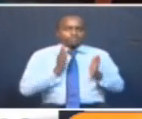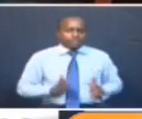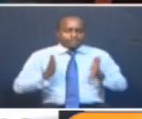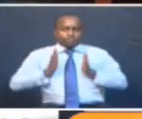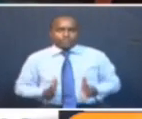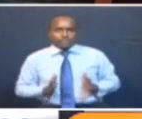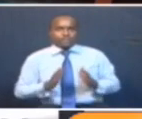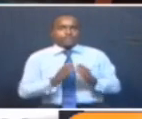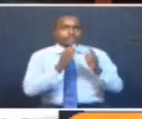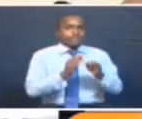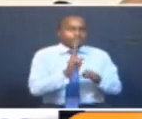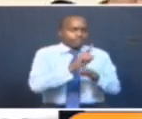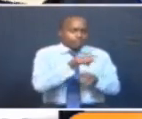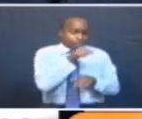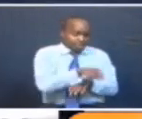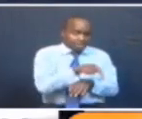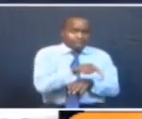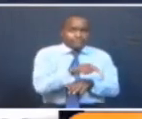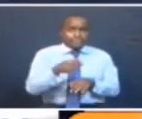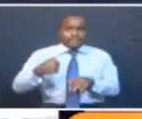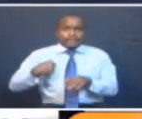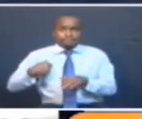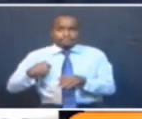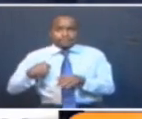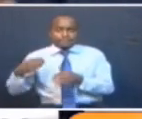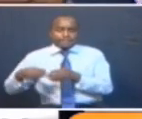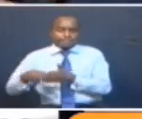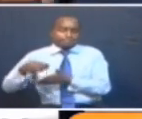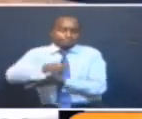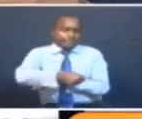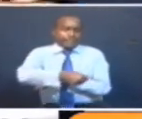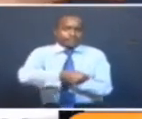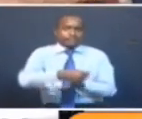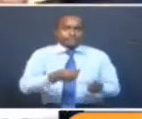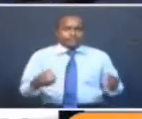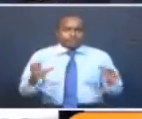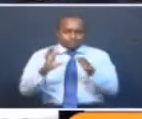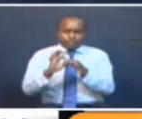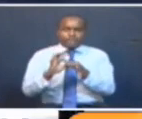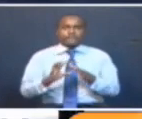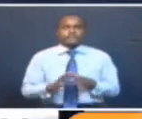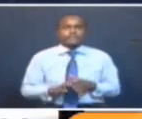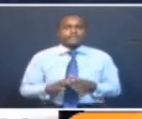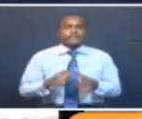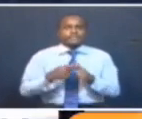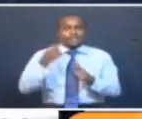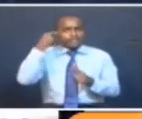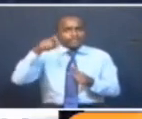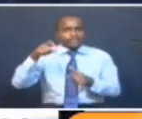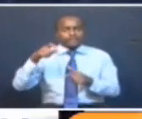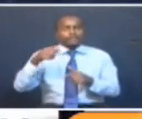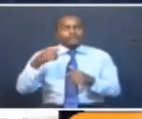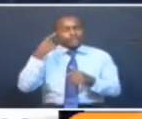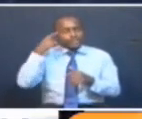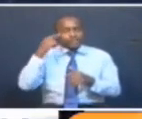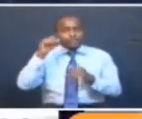if you are a user of this product and I'm a consumer of that product, let's leave it to them. I think then you can build. The question is